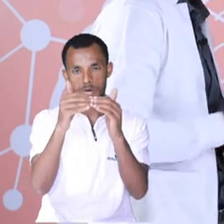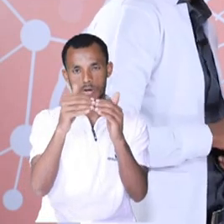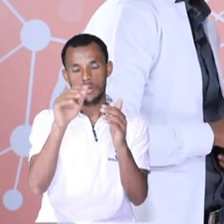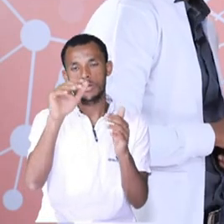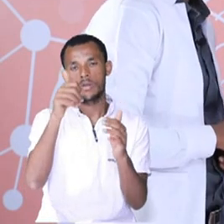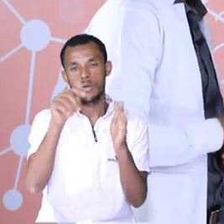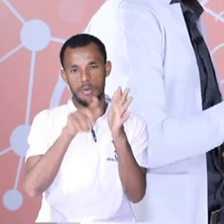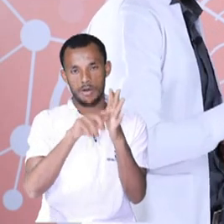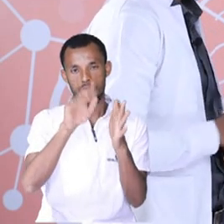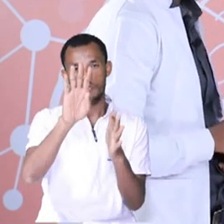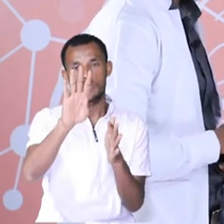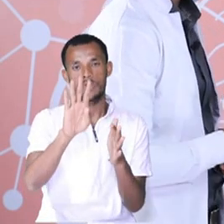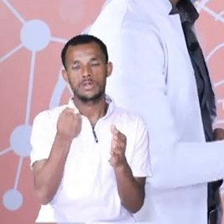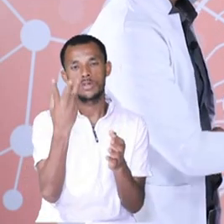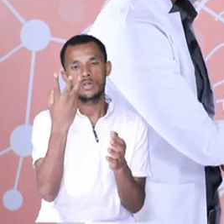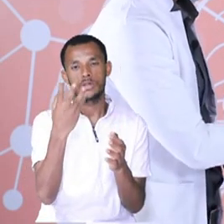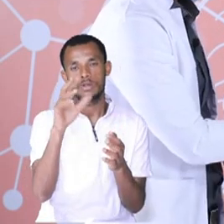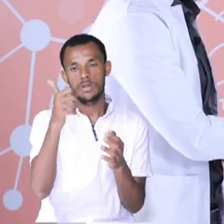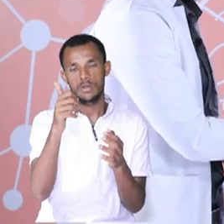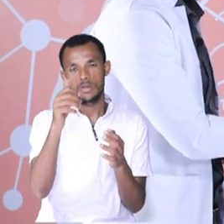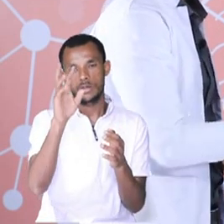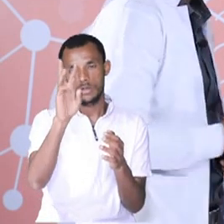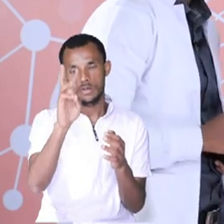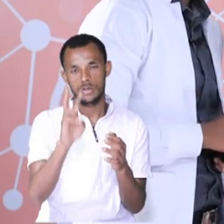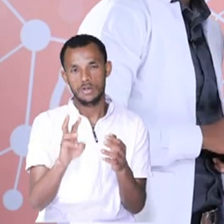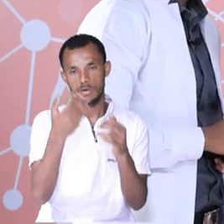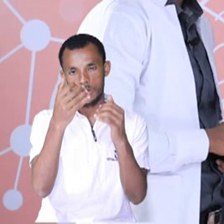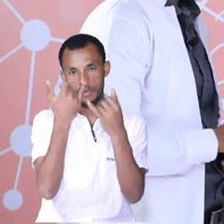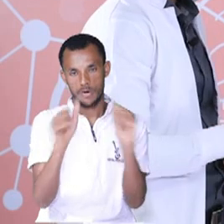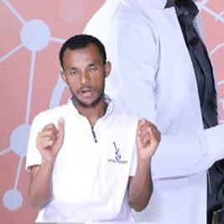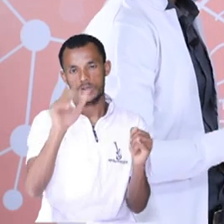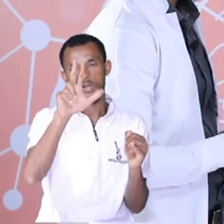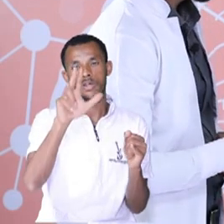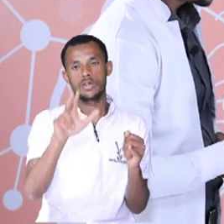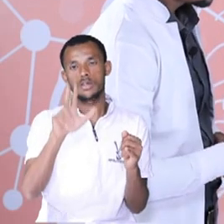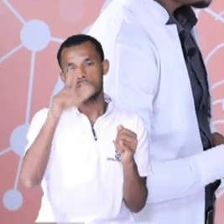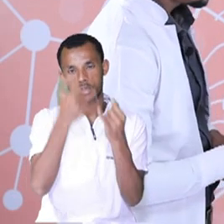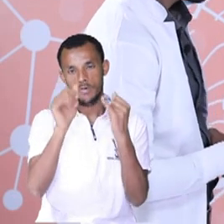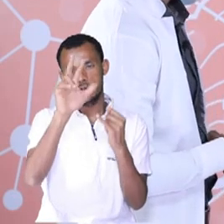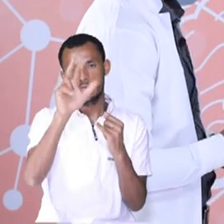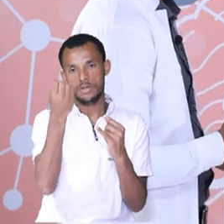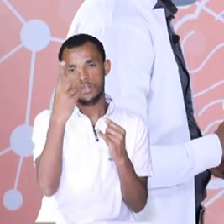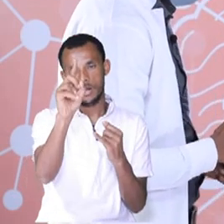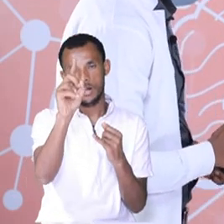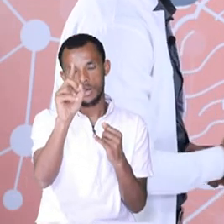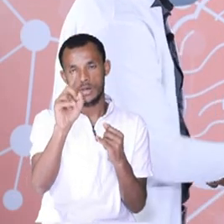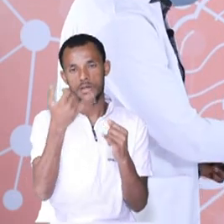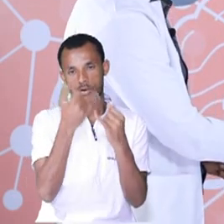10 minus 4. 10 minus 4 is equal to 6 divided by both sides 3. By 3